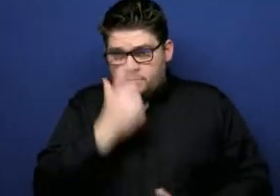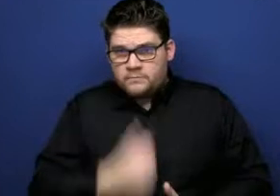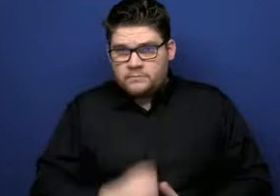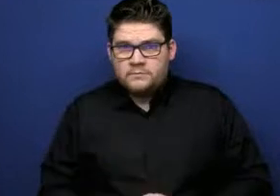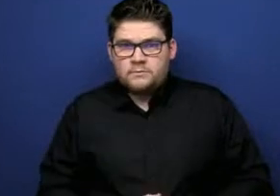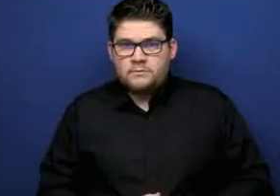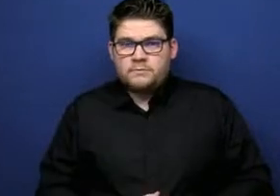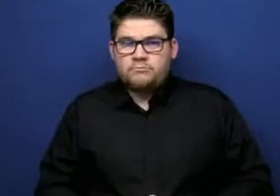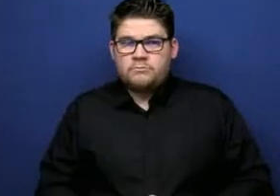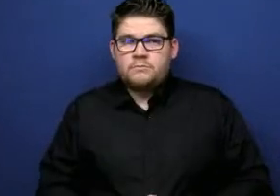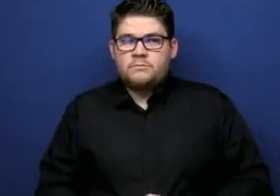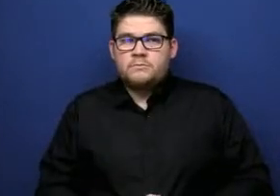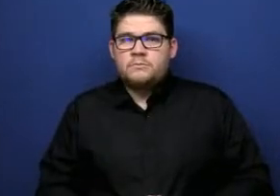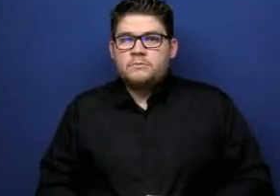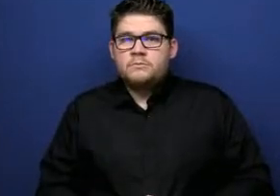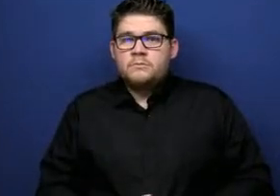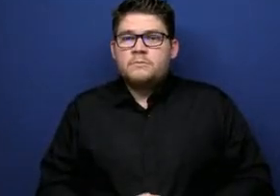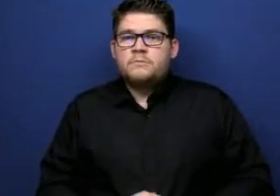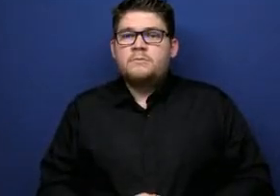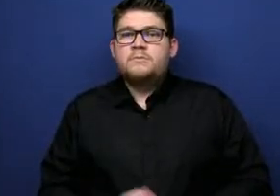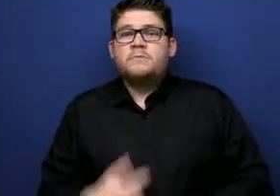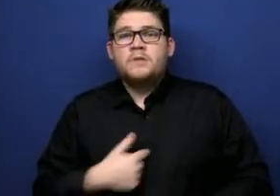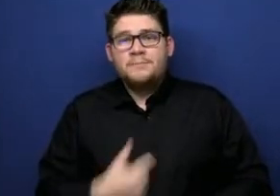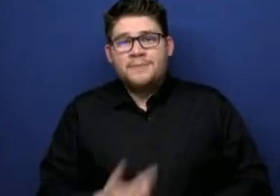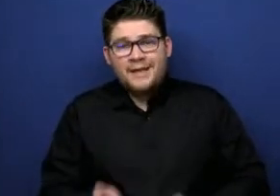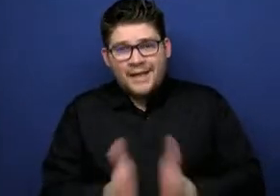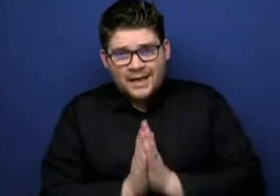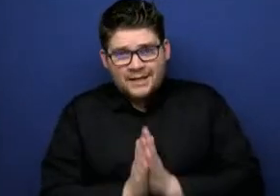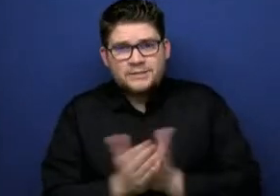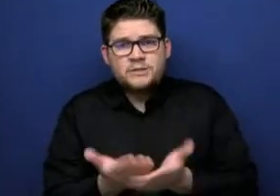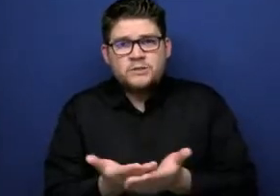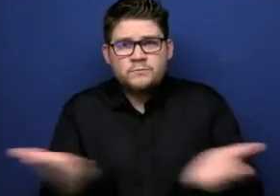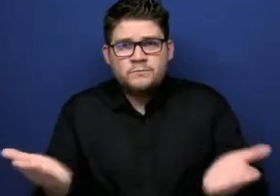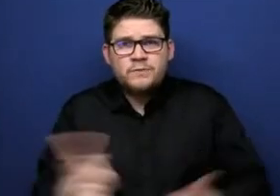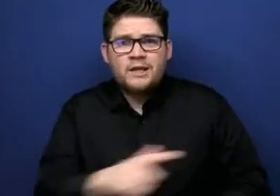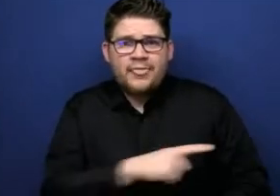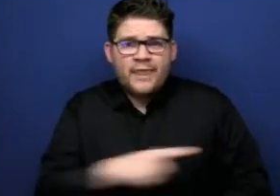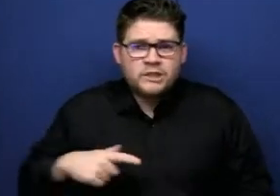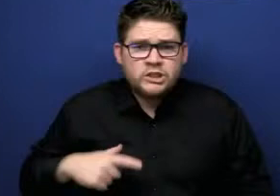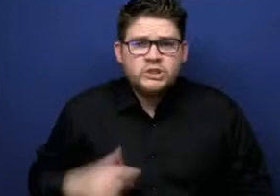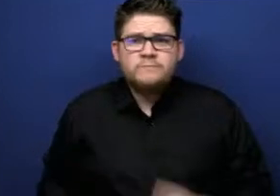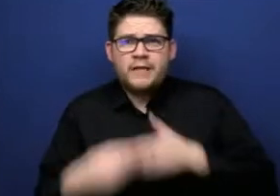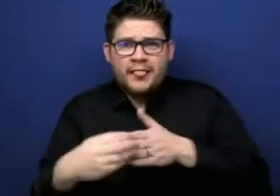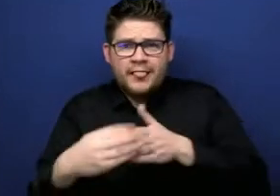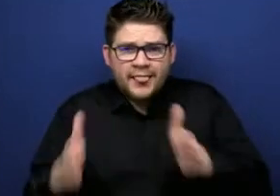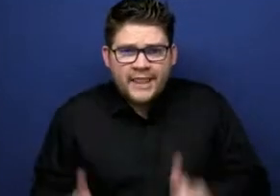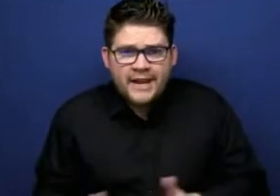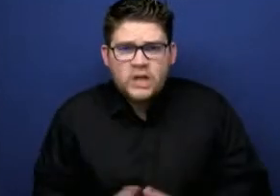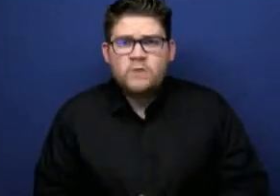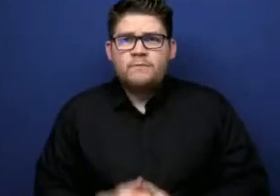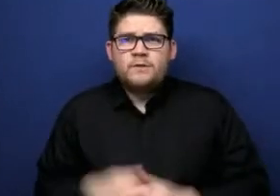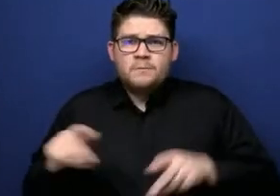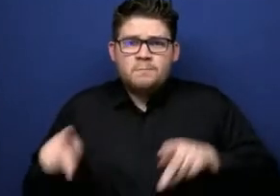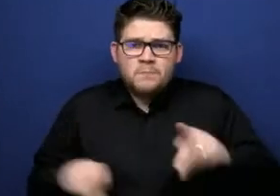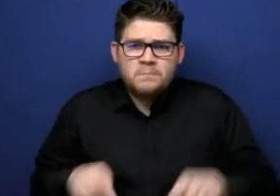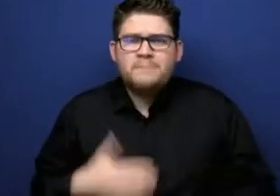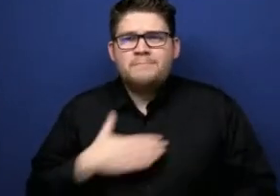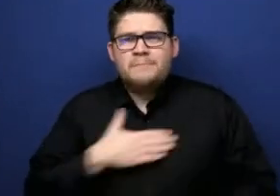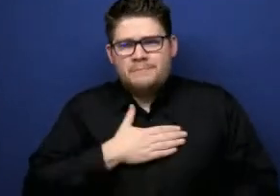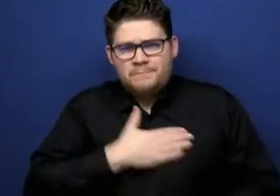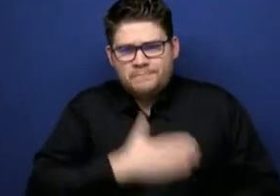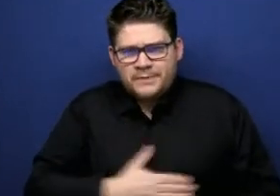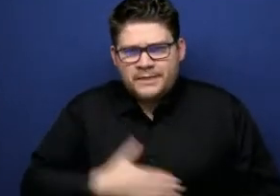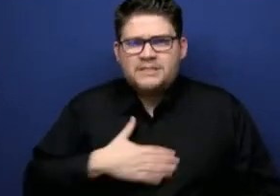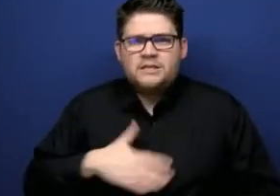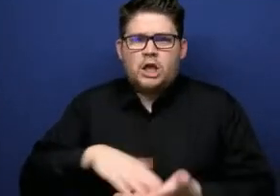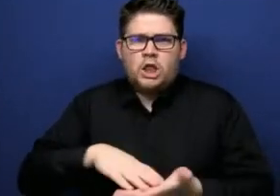I ask you, parliamentarians, our leaders, my fellow citizens, learn from all that has happened. The